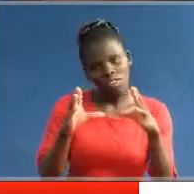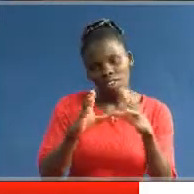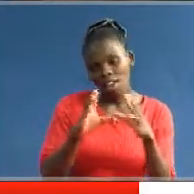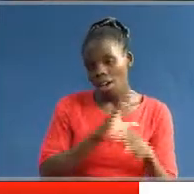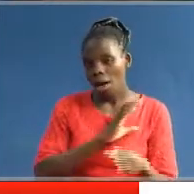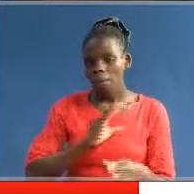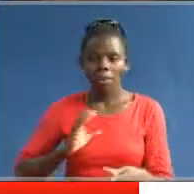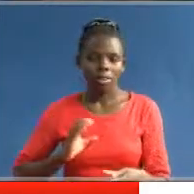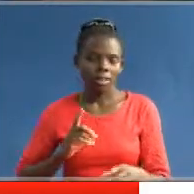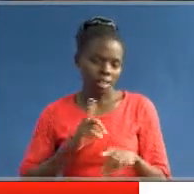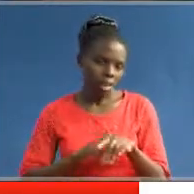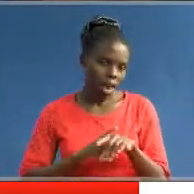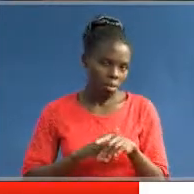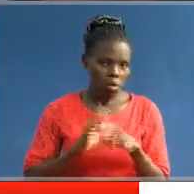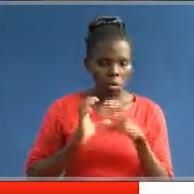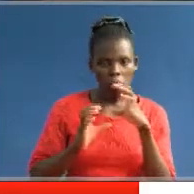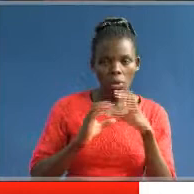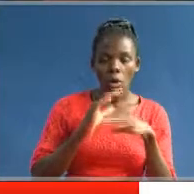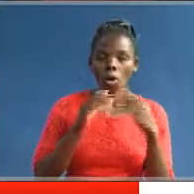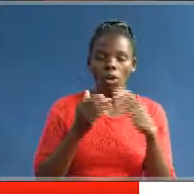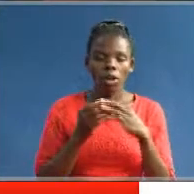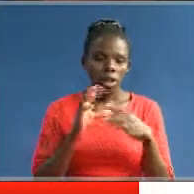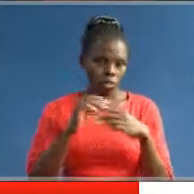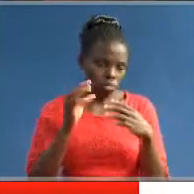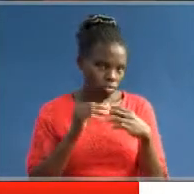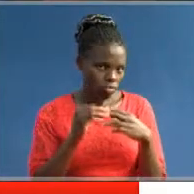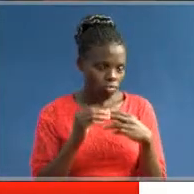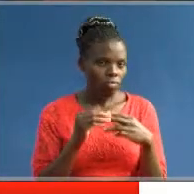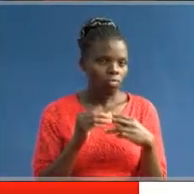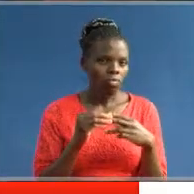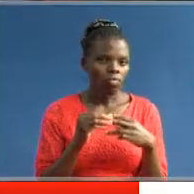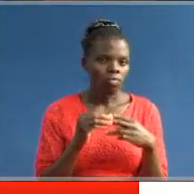Committee when they were vetting all the 9 nominees.